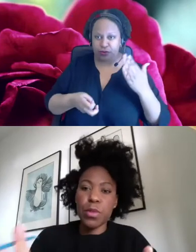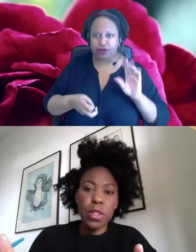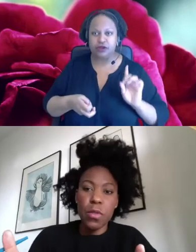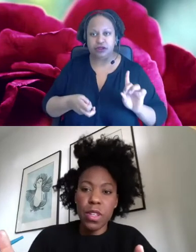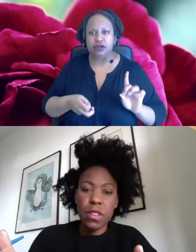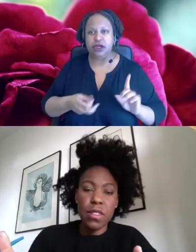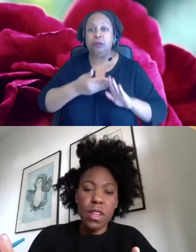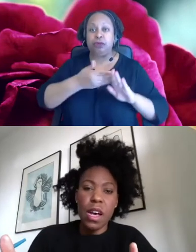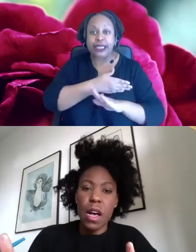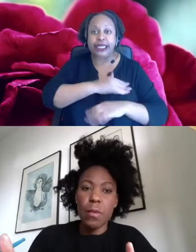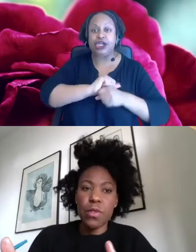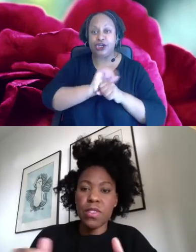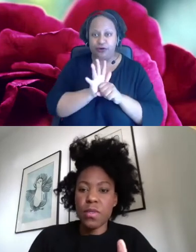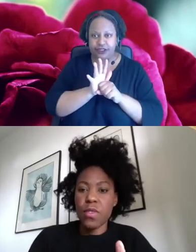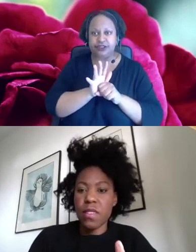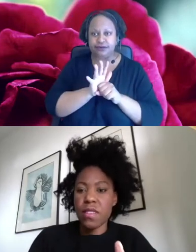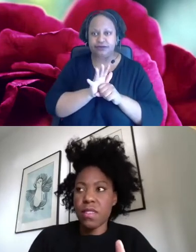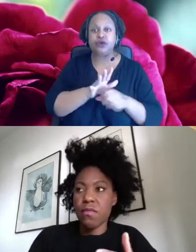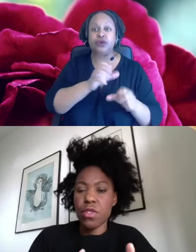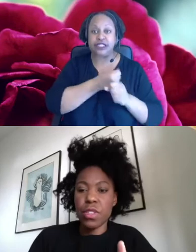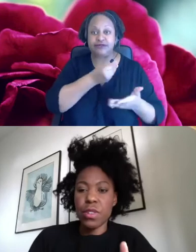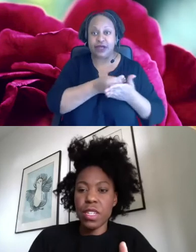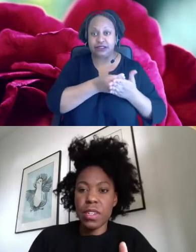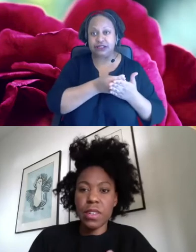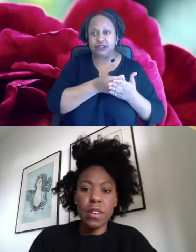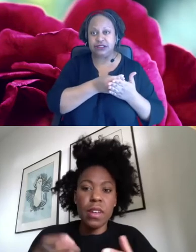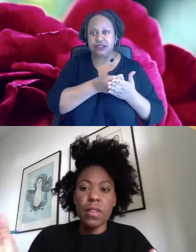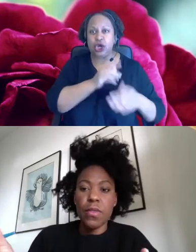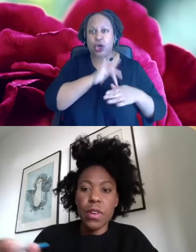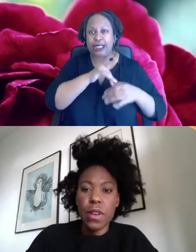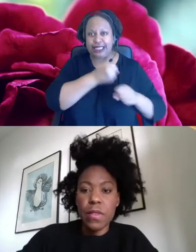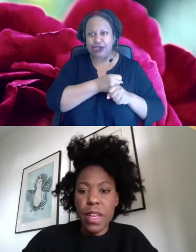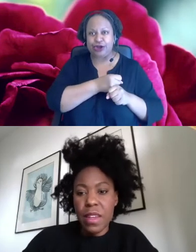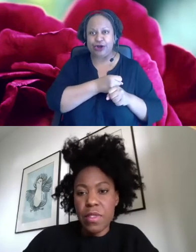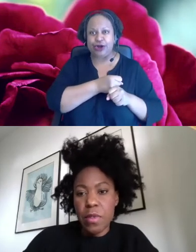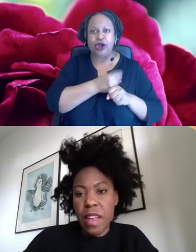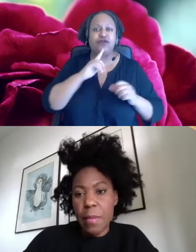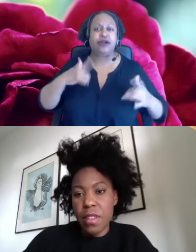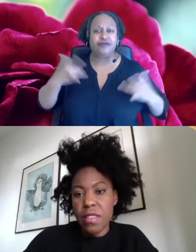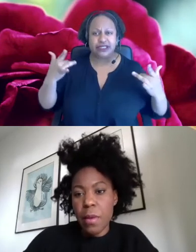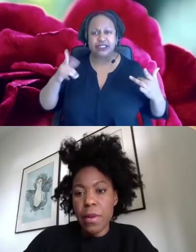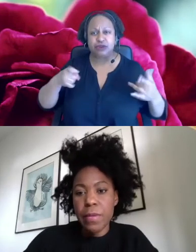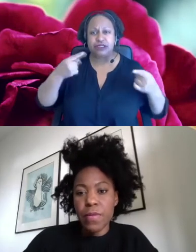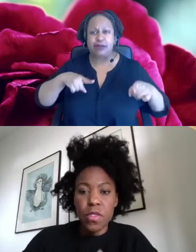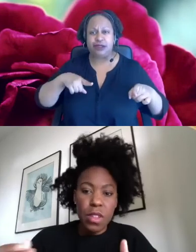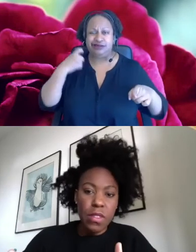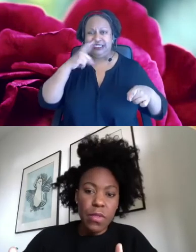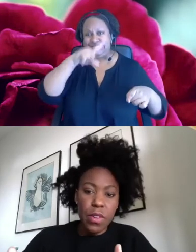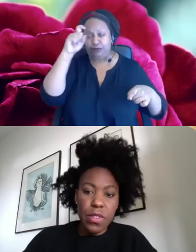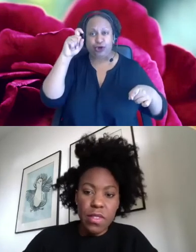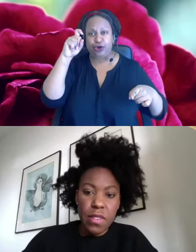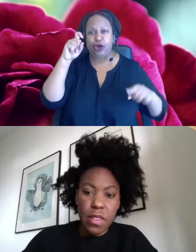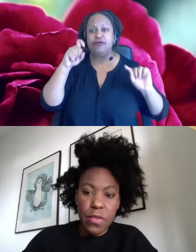obviously pre-COVID, received funds earlier in the year for an event that was supposed to happen in the summer. So that's